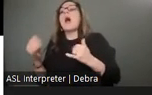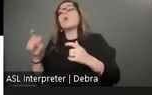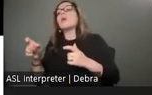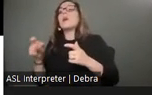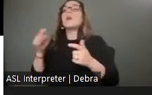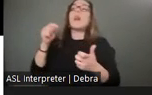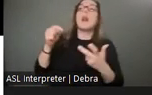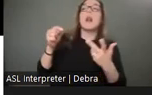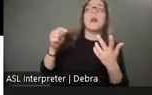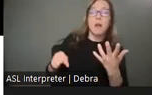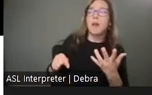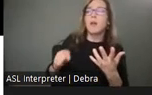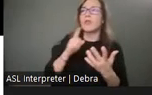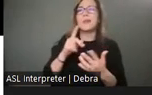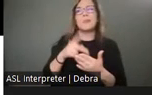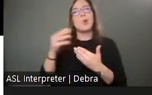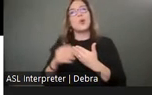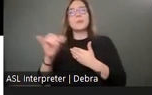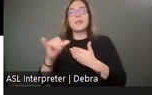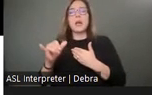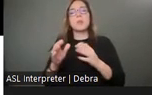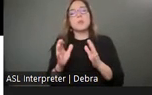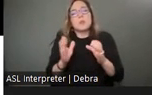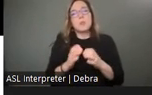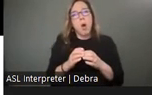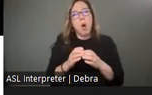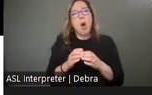modern approach really helps you start small and build a scalable